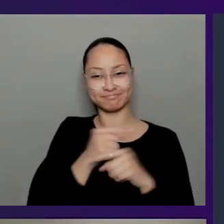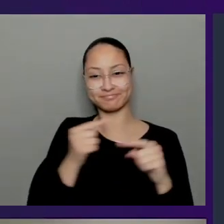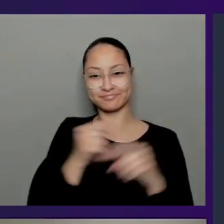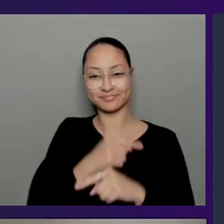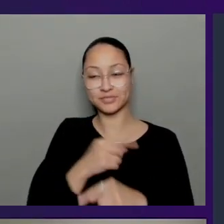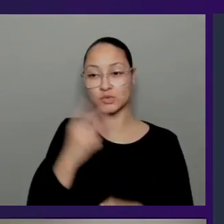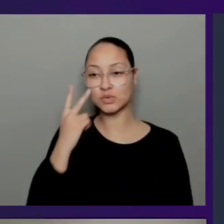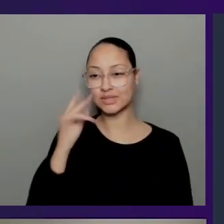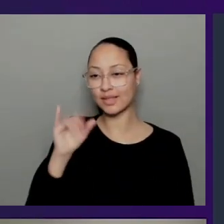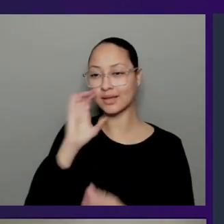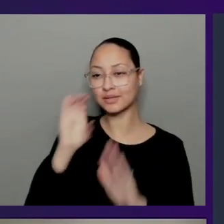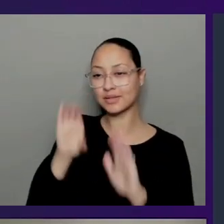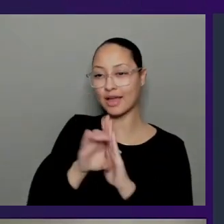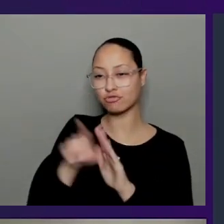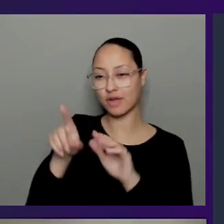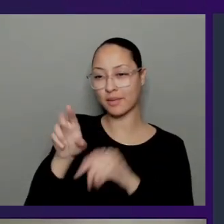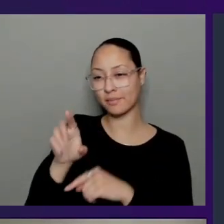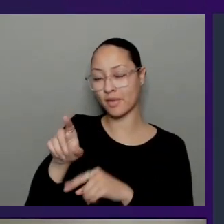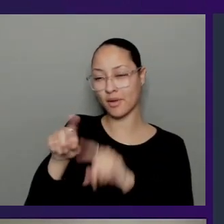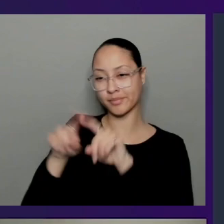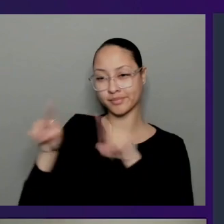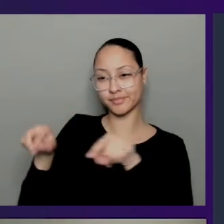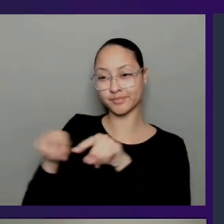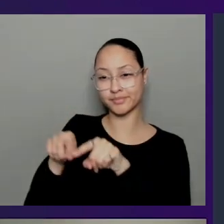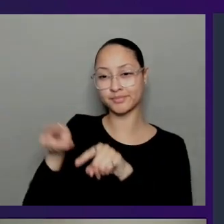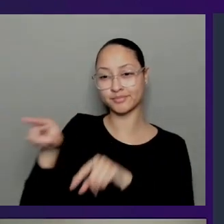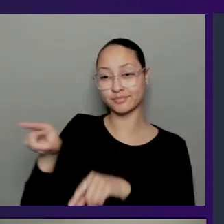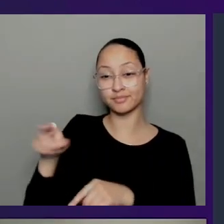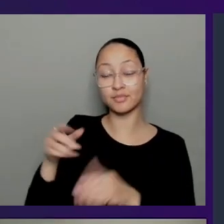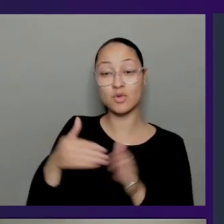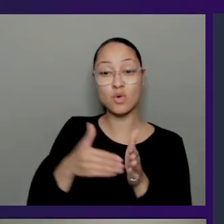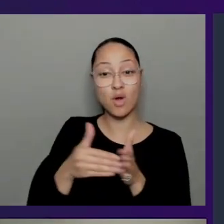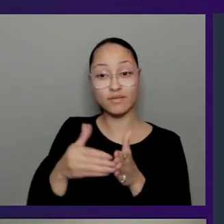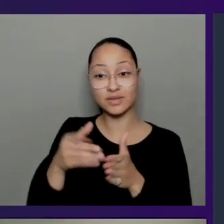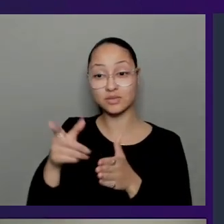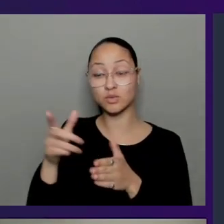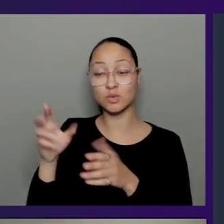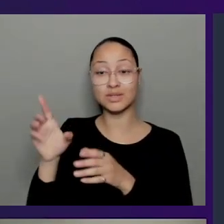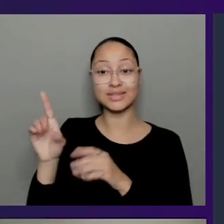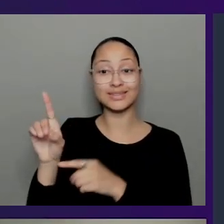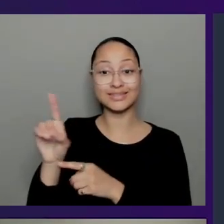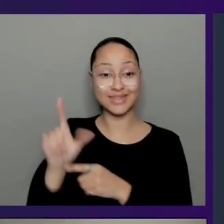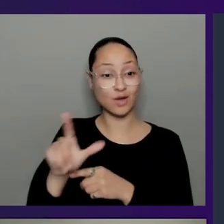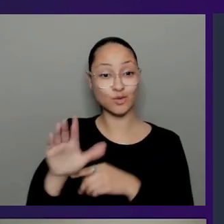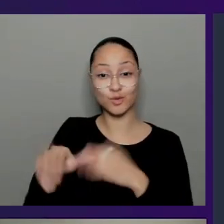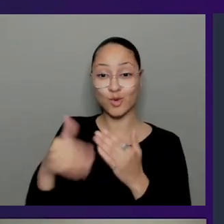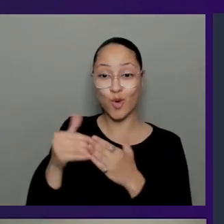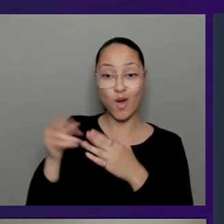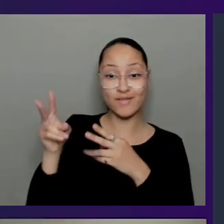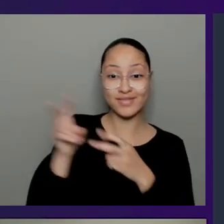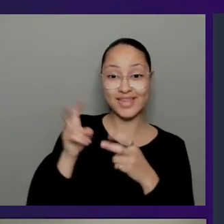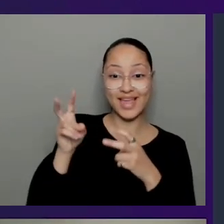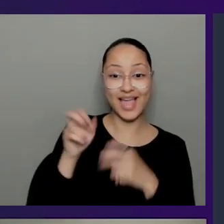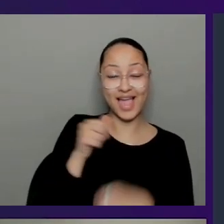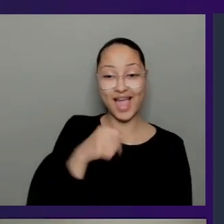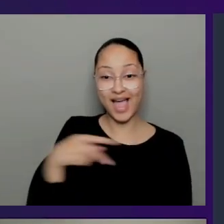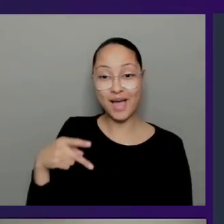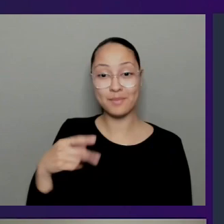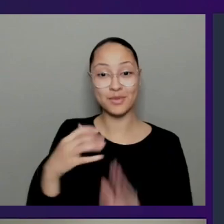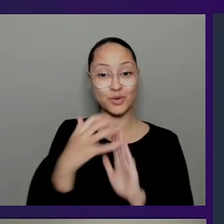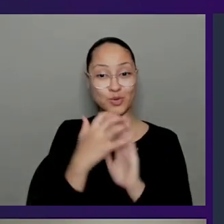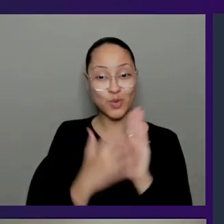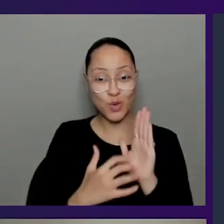right of the screen here, very often you download all of the app and the code and you render it, and then you're making further calls